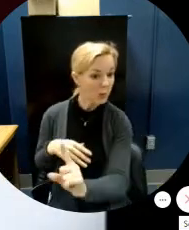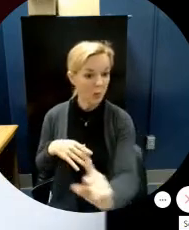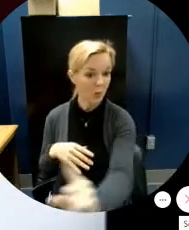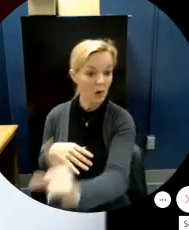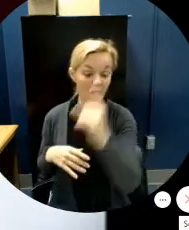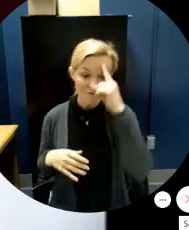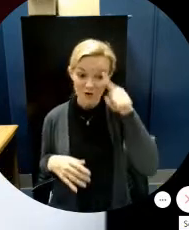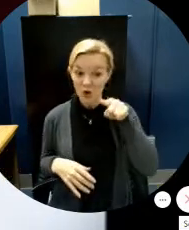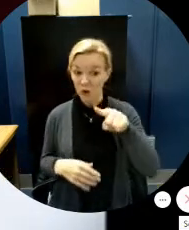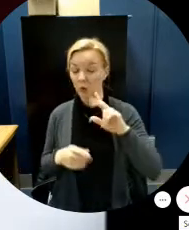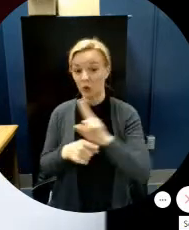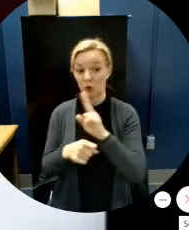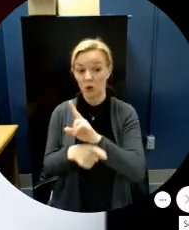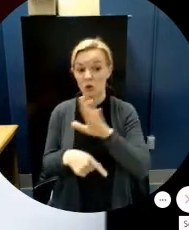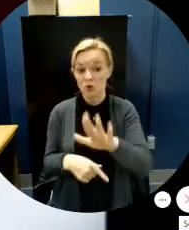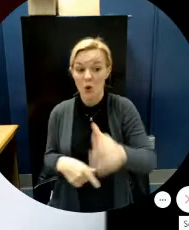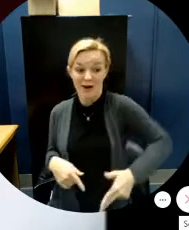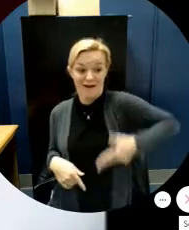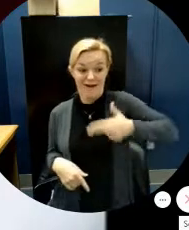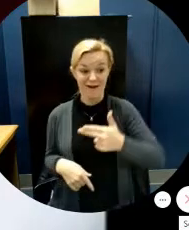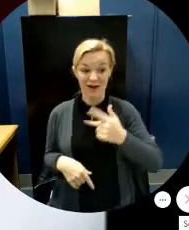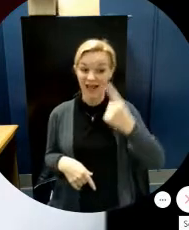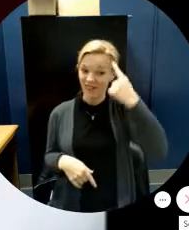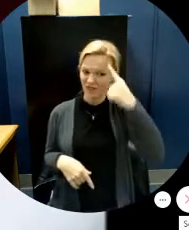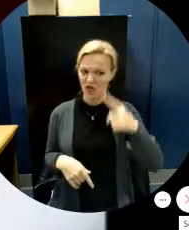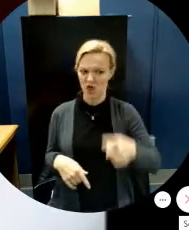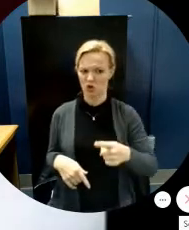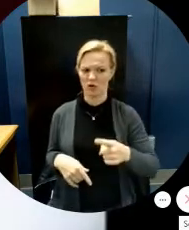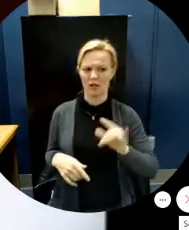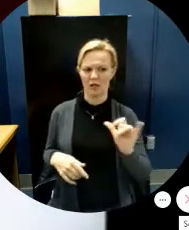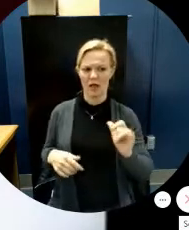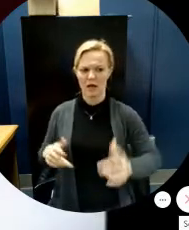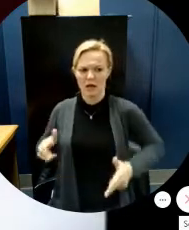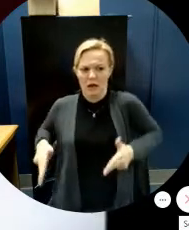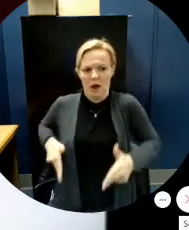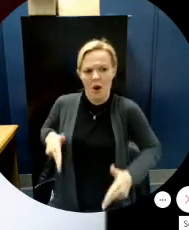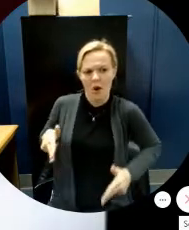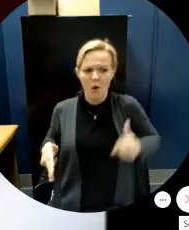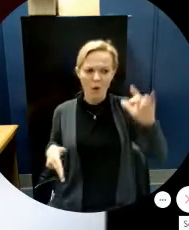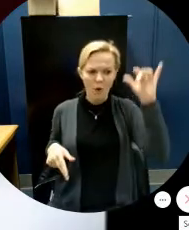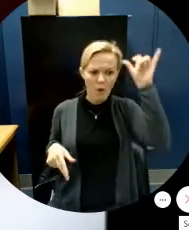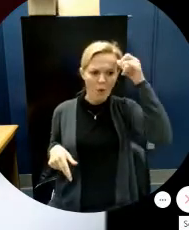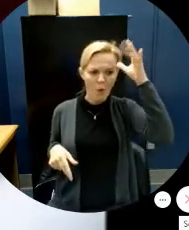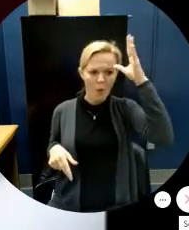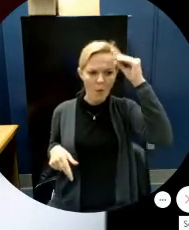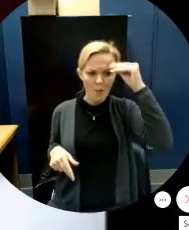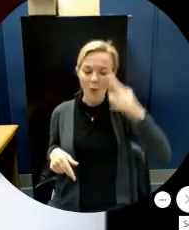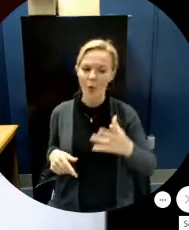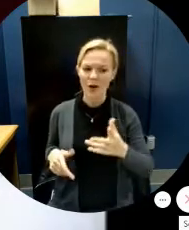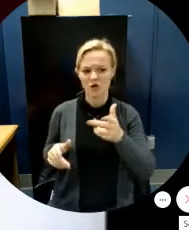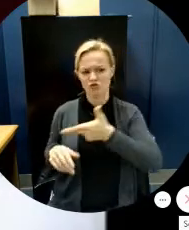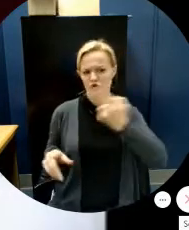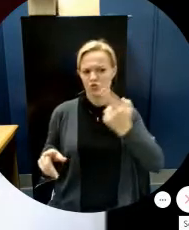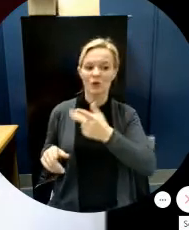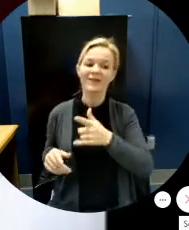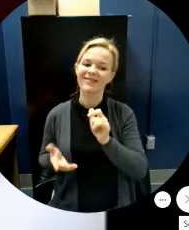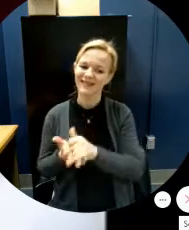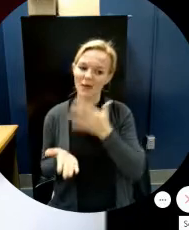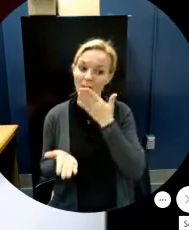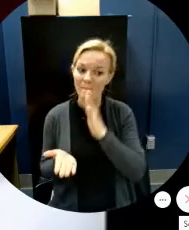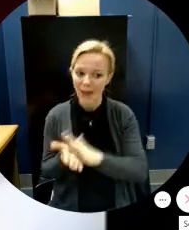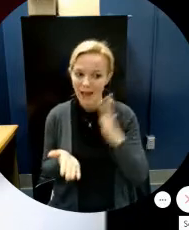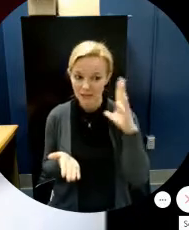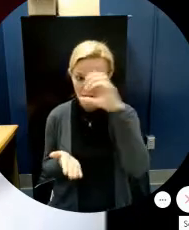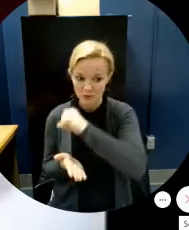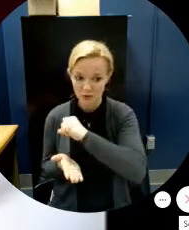gun and think that you can John Wayne or pick them off as they run would be a bad assumption. The second thing